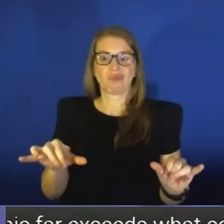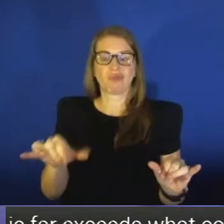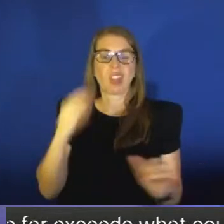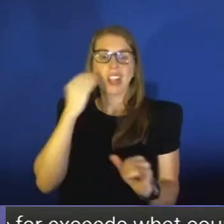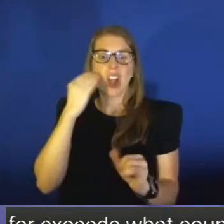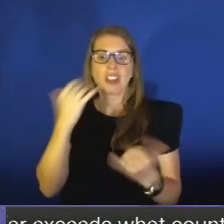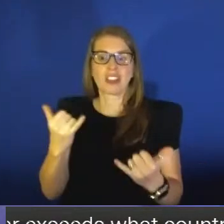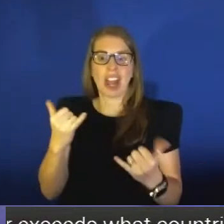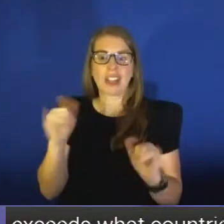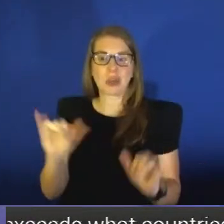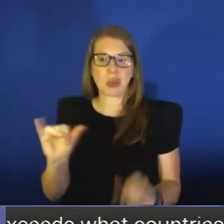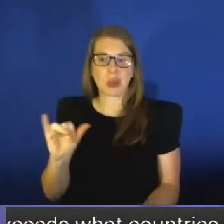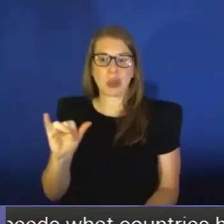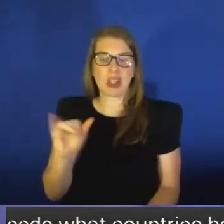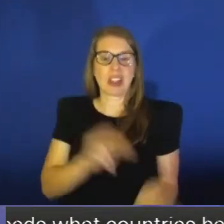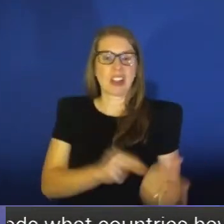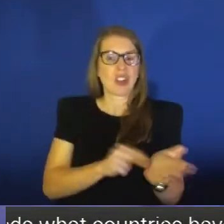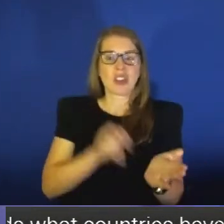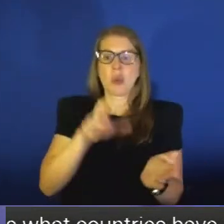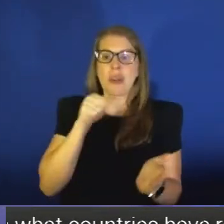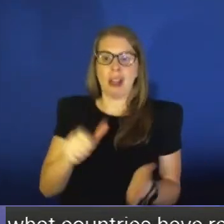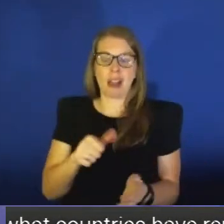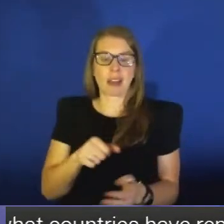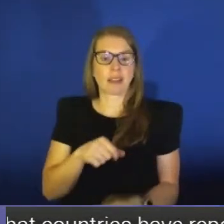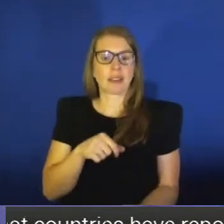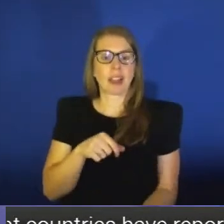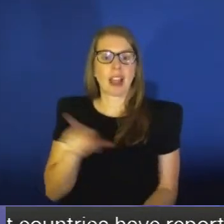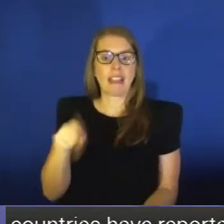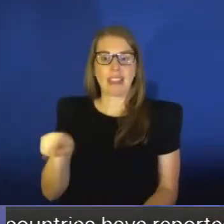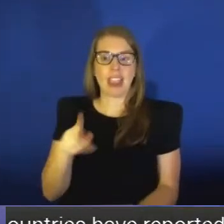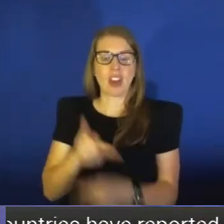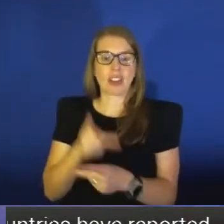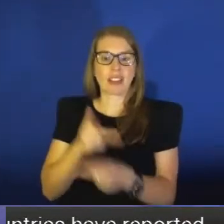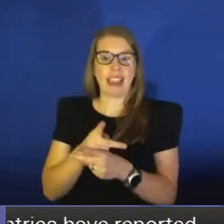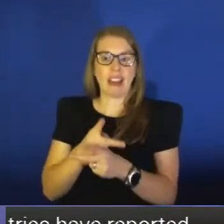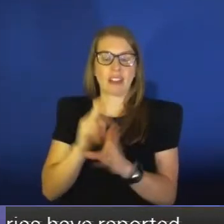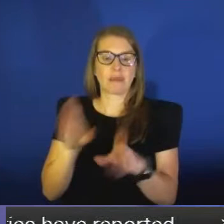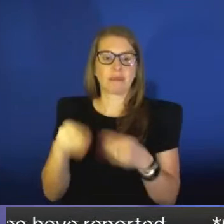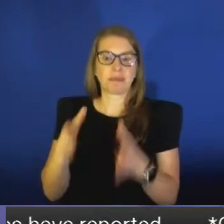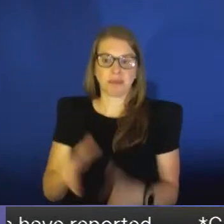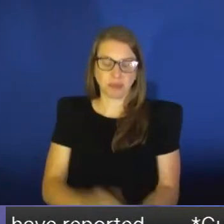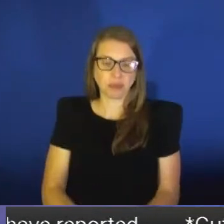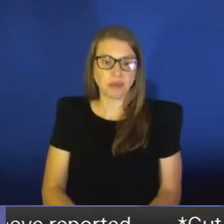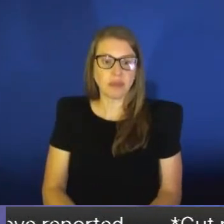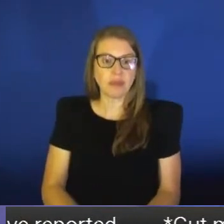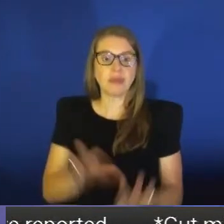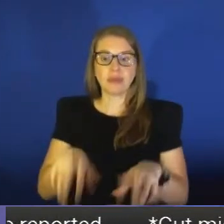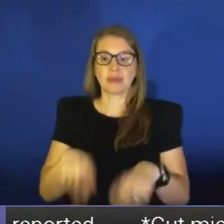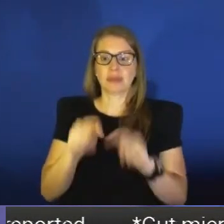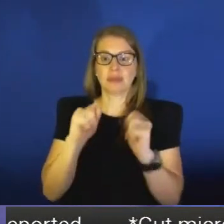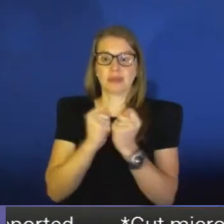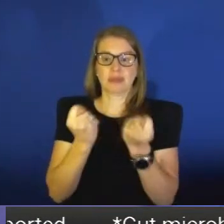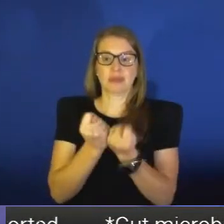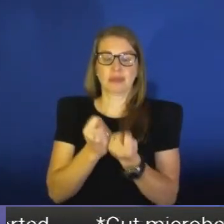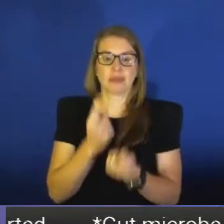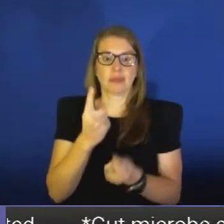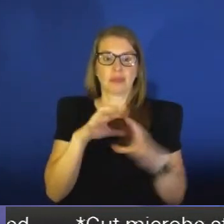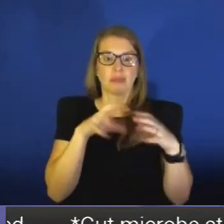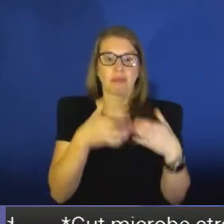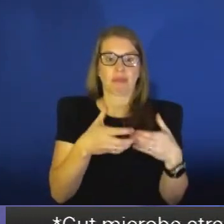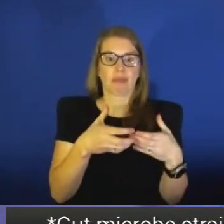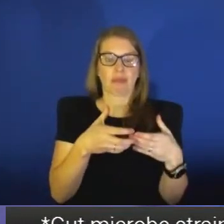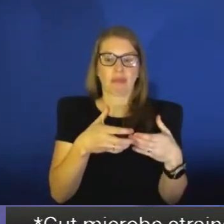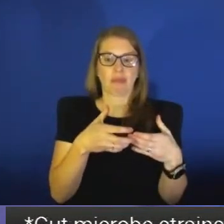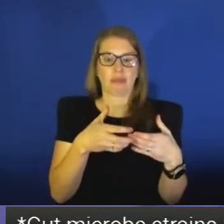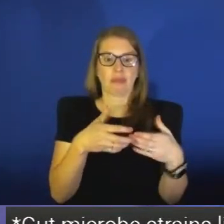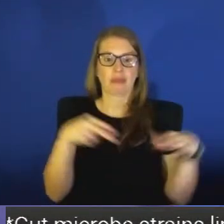Yes, nursing or not. I totally believe that. They are caretakers. You're right. It takes a team. But only one group was actually right at the